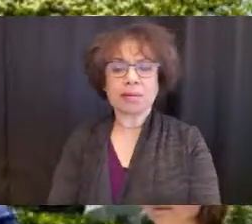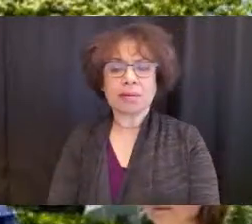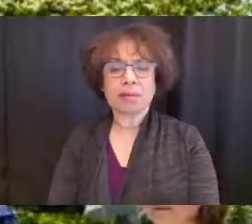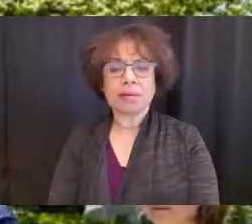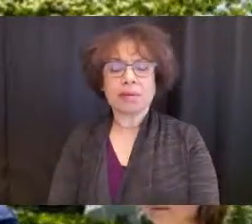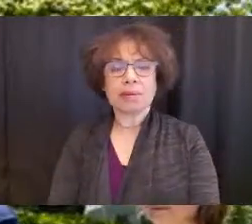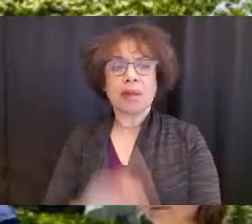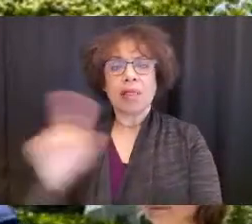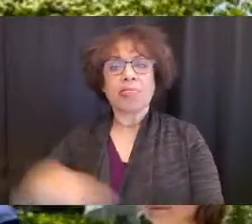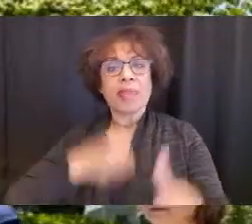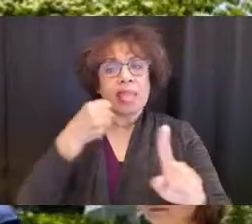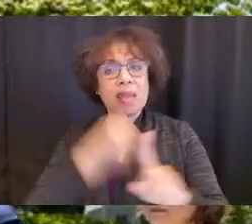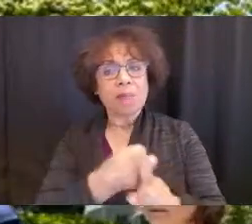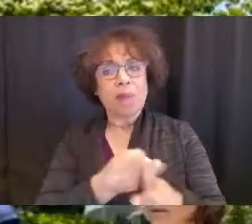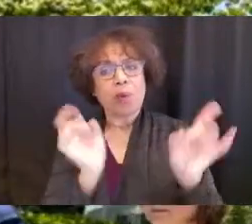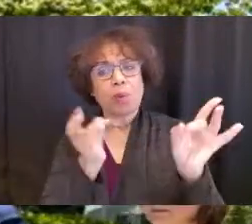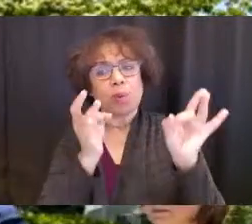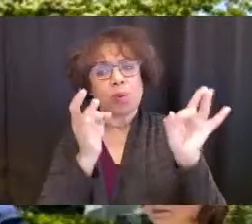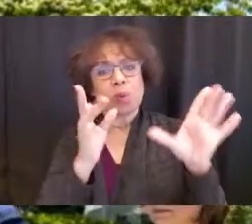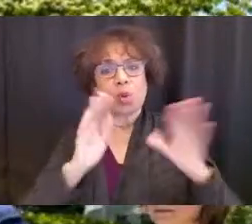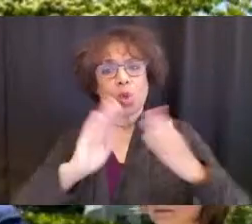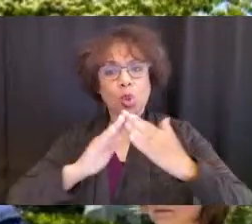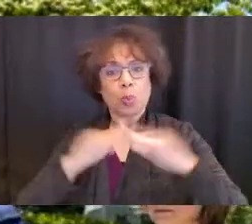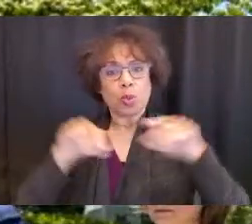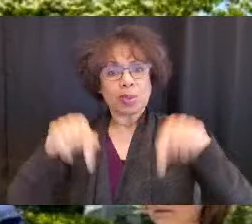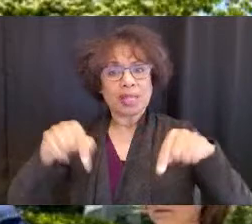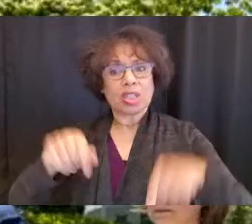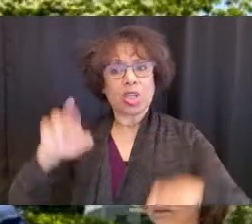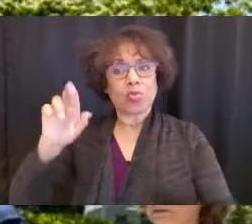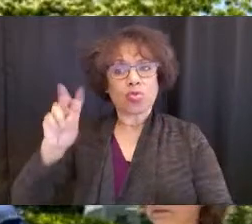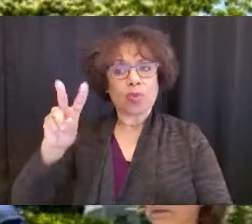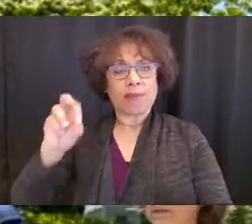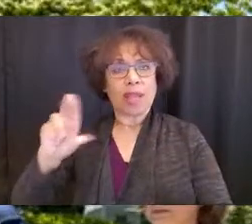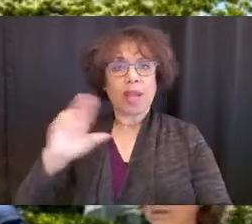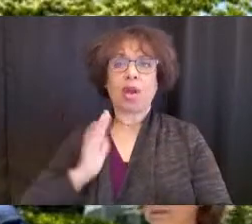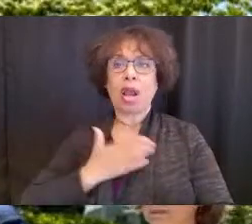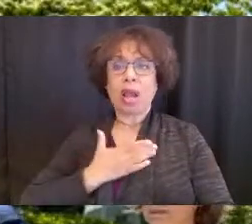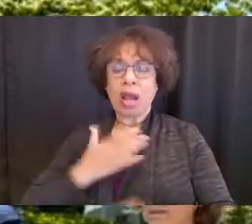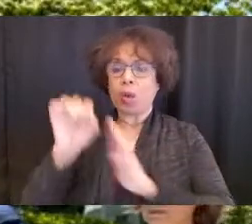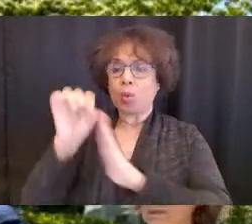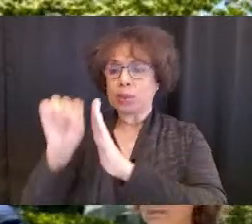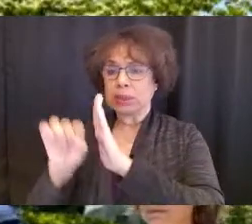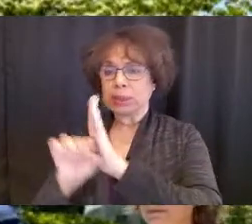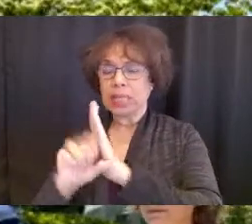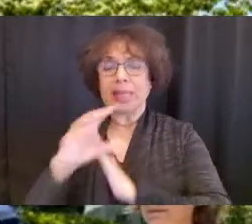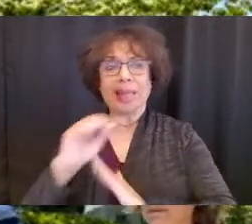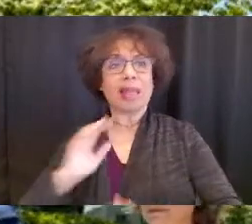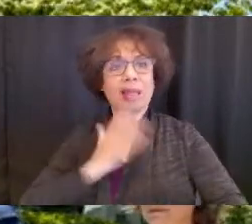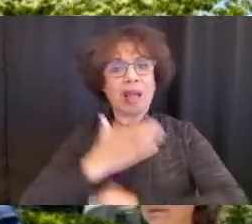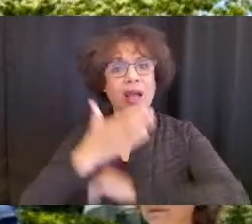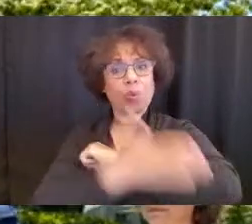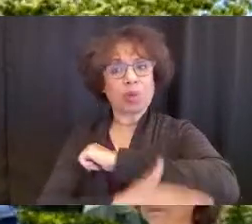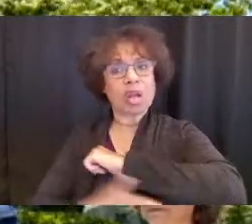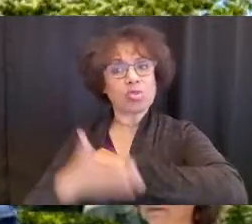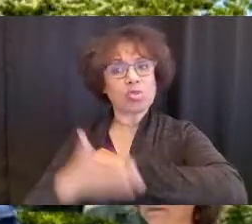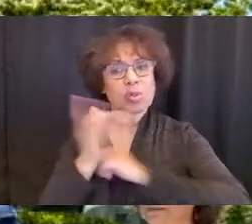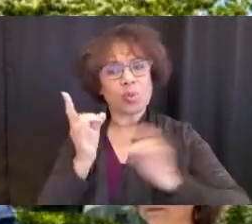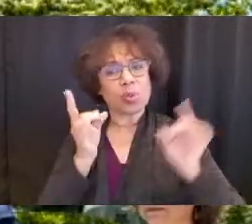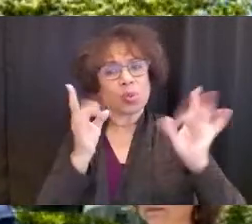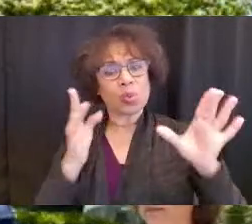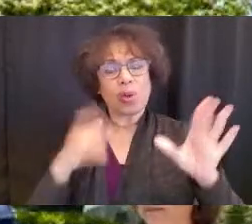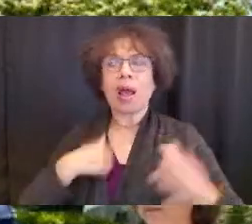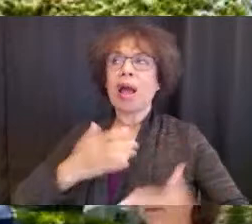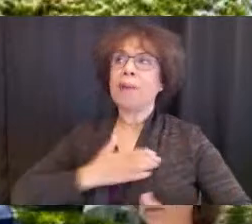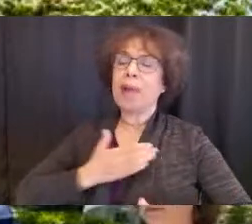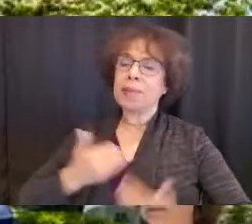impacts would be devastating to communities like Revere, communities across our Commonwealth, and communities across our country. This is why I'm so grateful